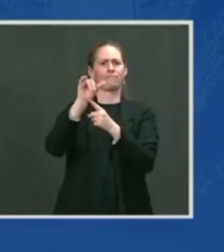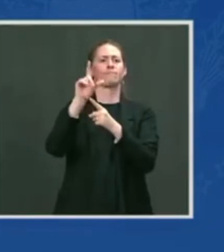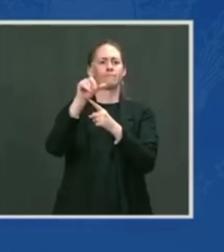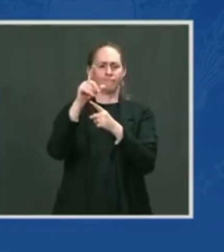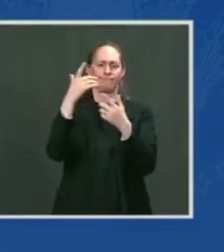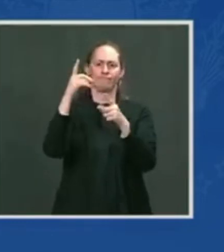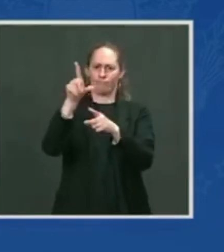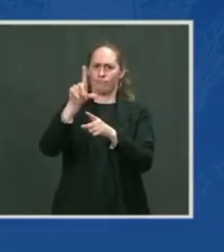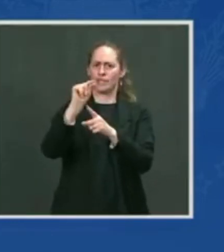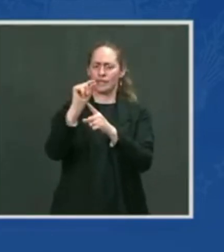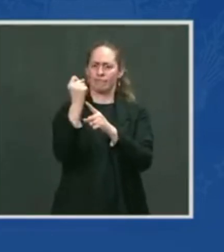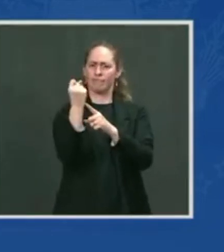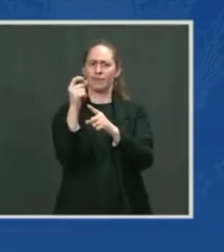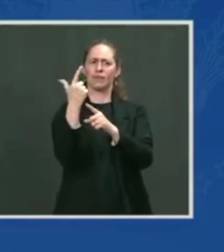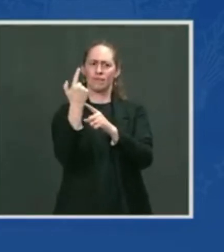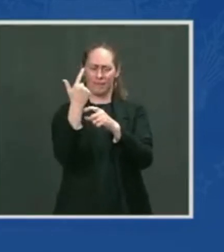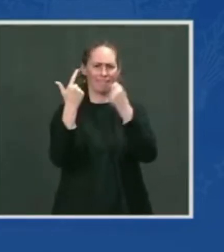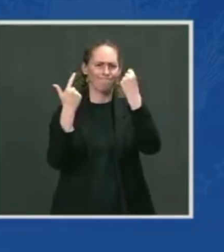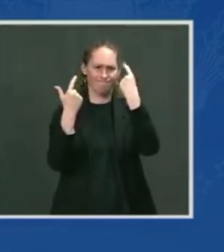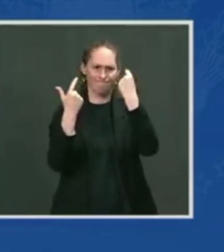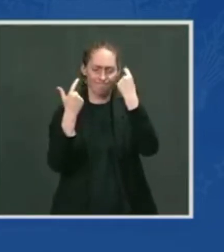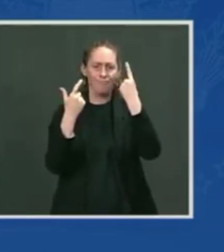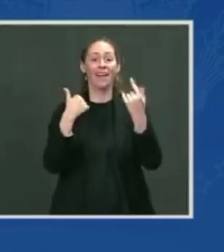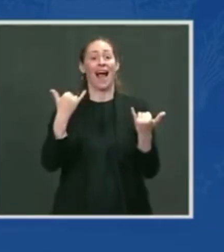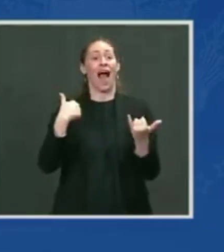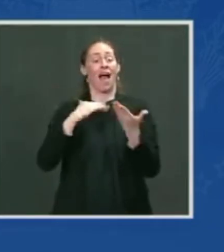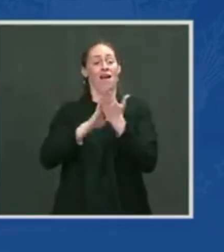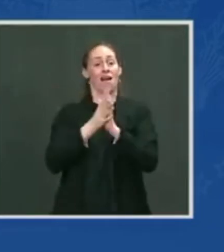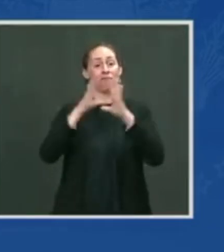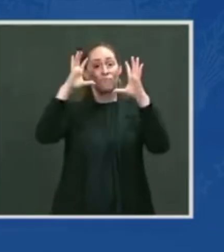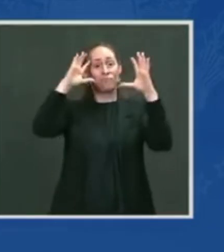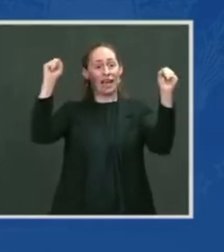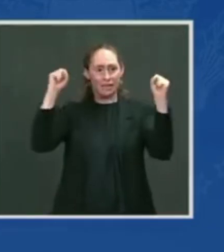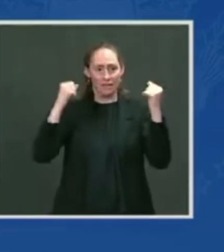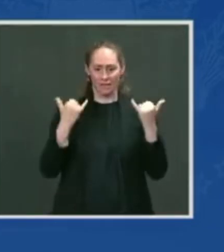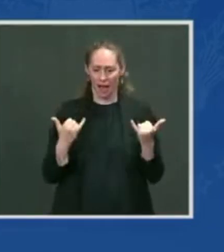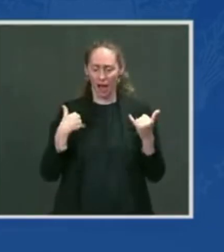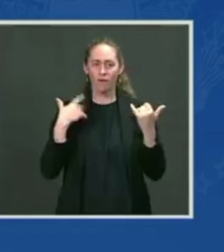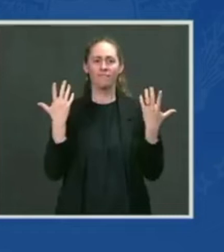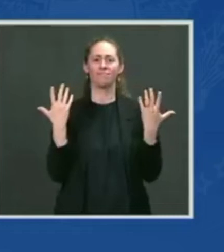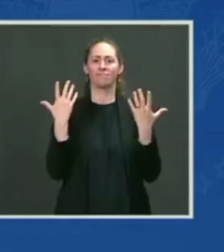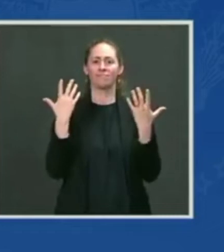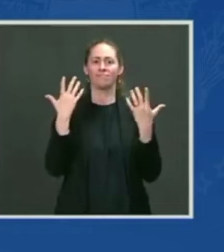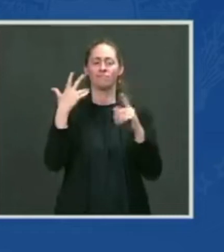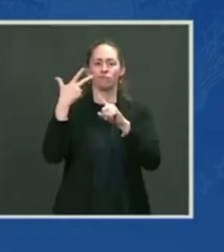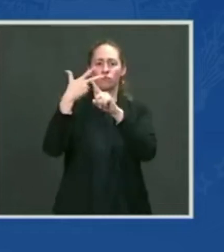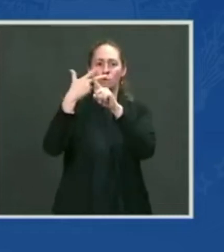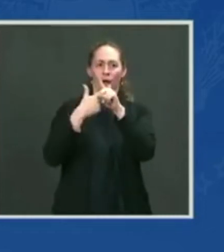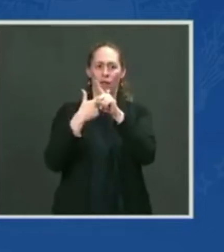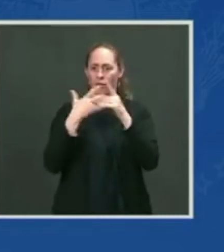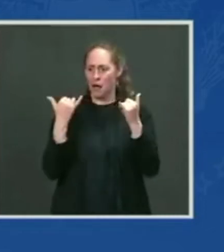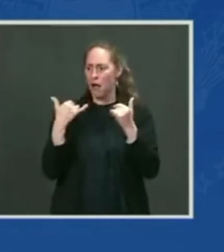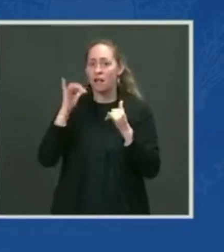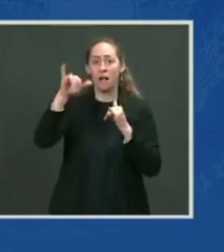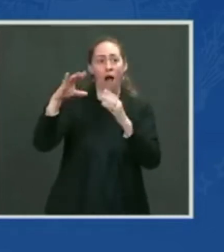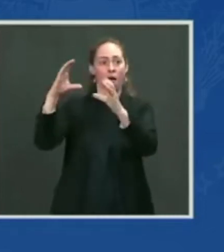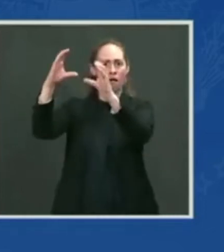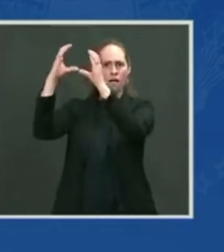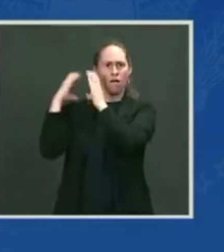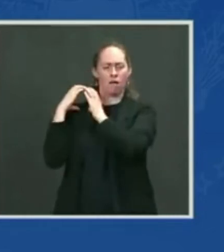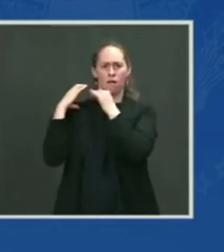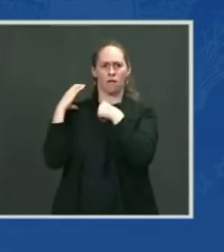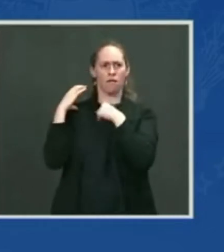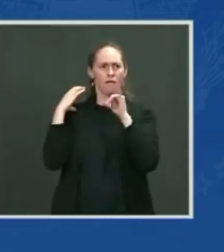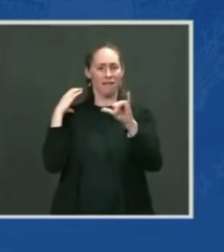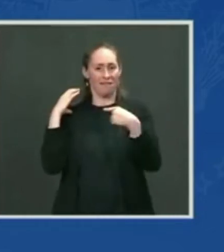months after my inauguration. That's what we inherited, that commitment. It's perhaps not what I would have negotiated